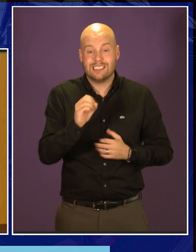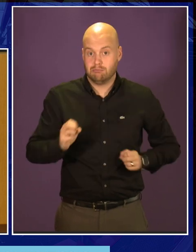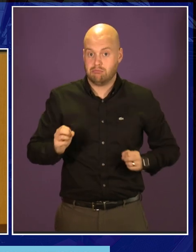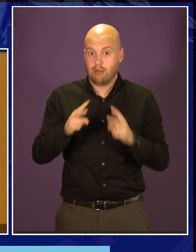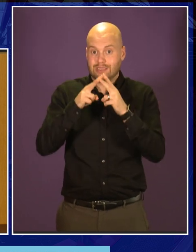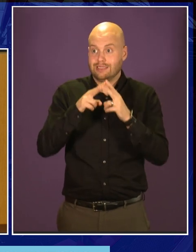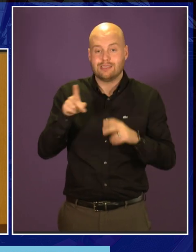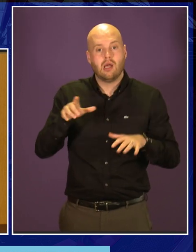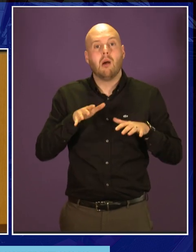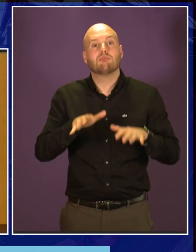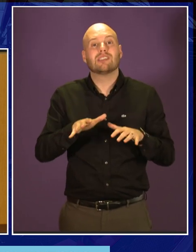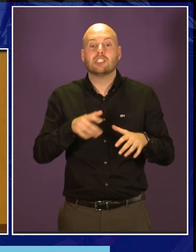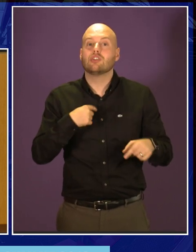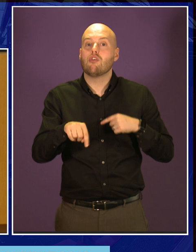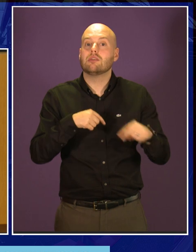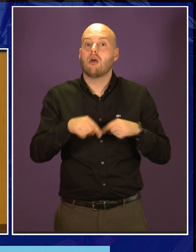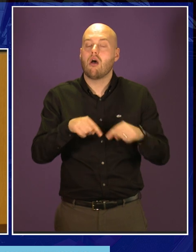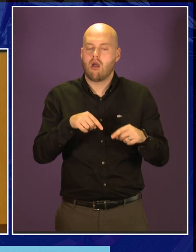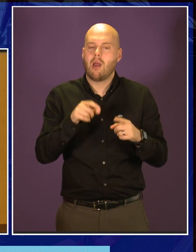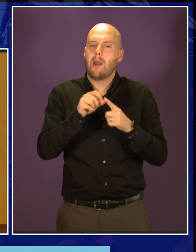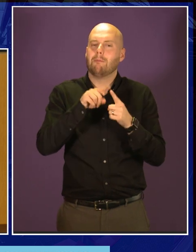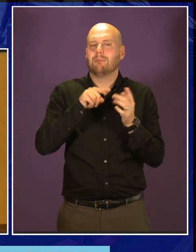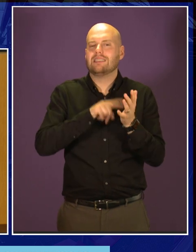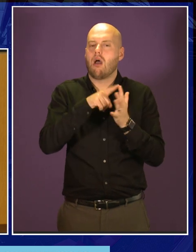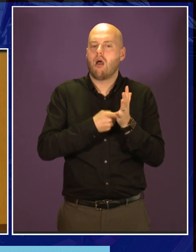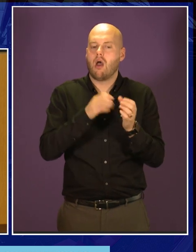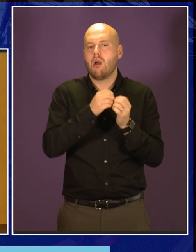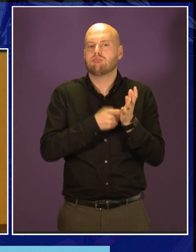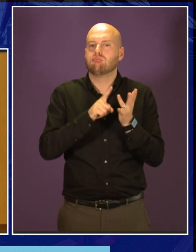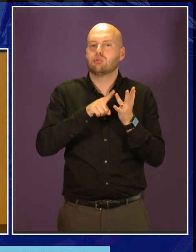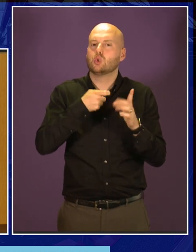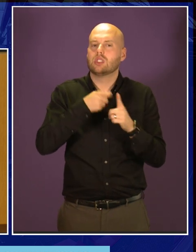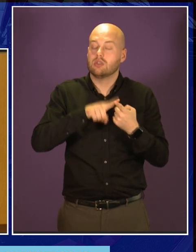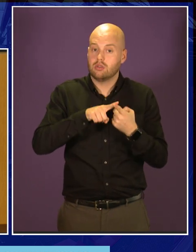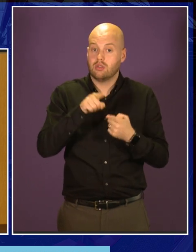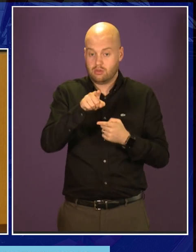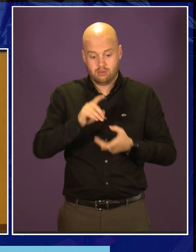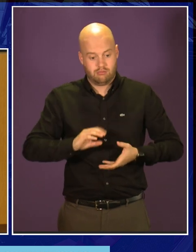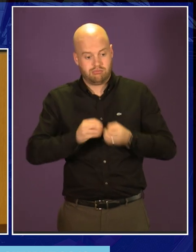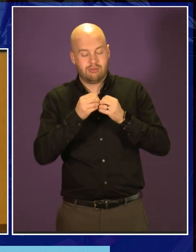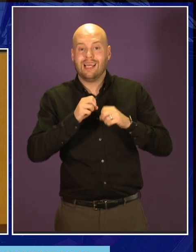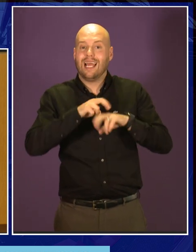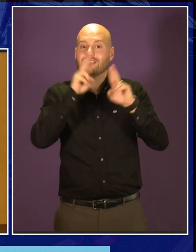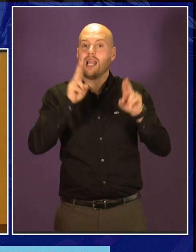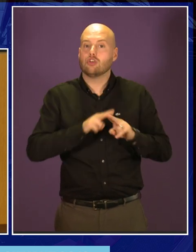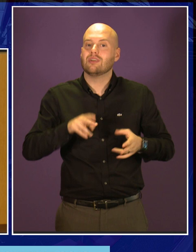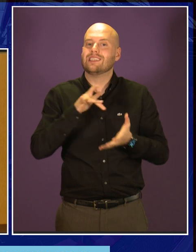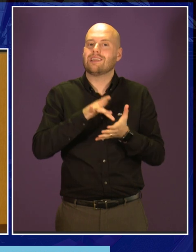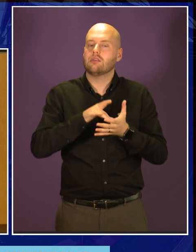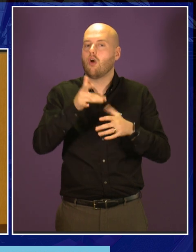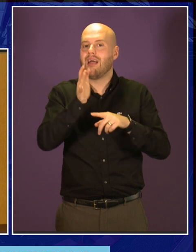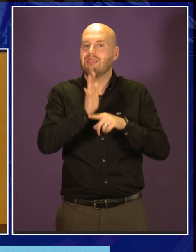Brook, with a group of artists and thinkers from all over the world, came together to form the International Center of Theatre Research, a